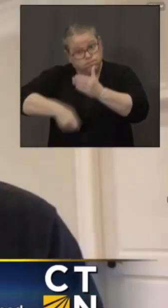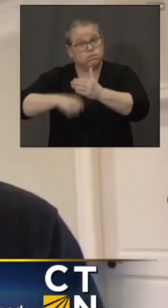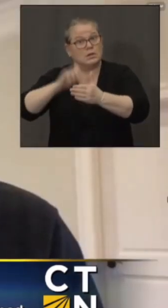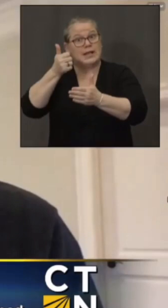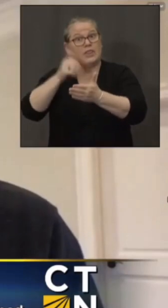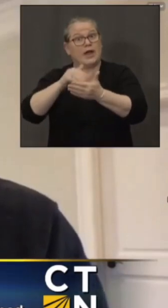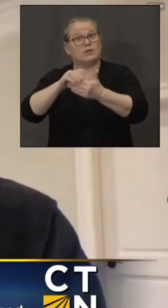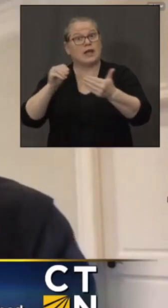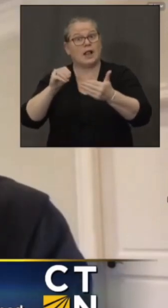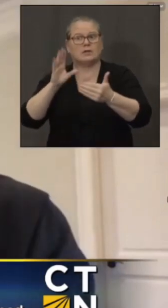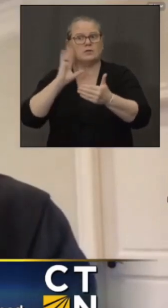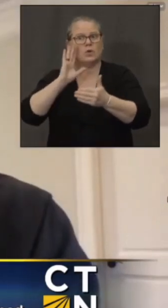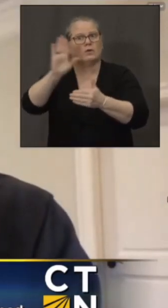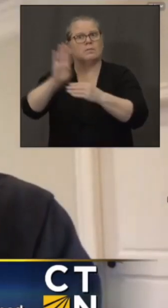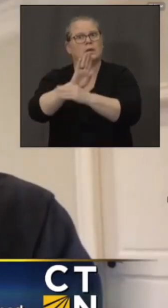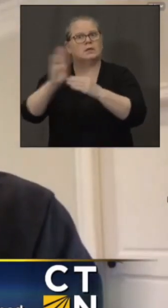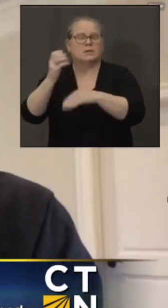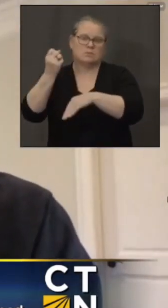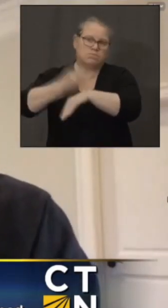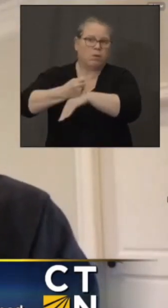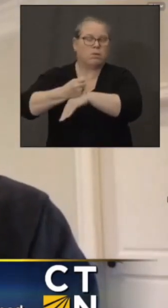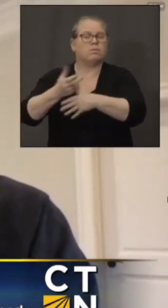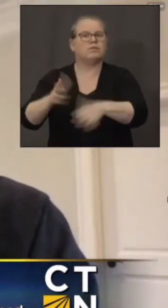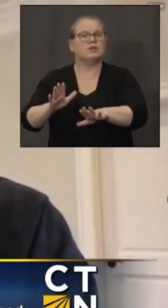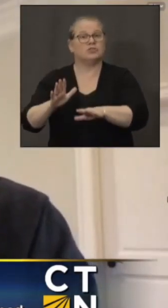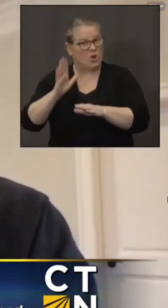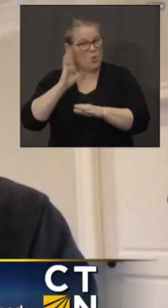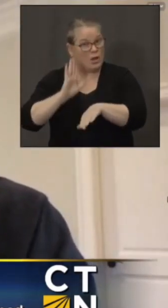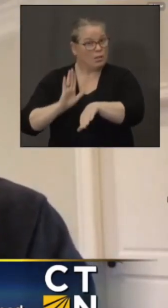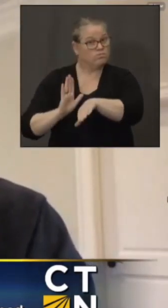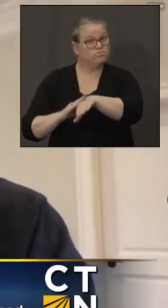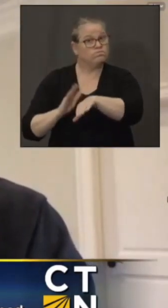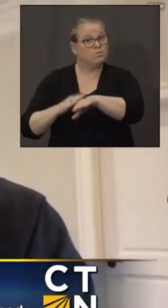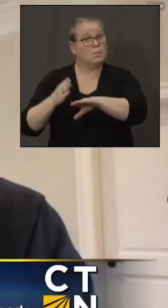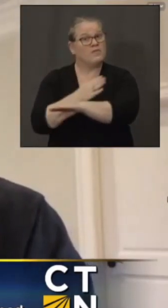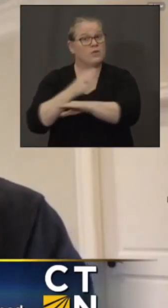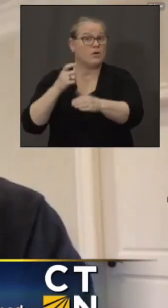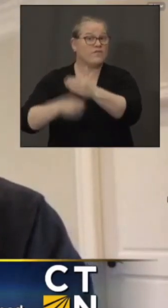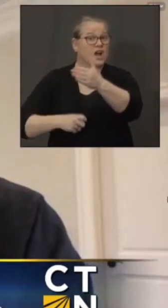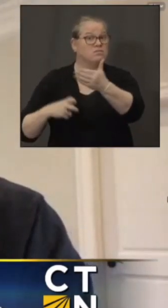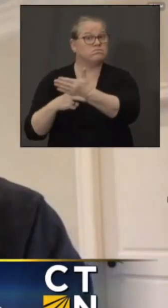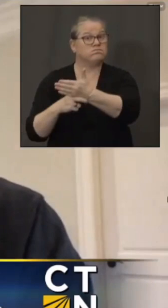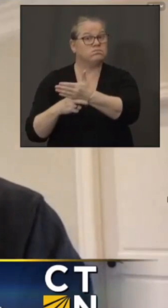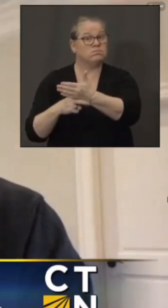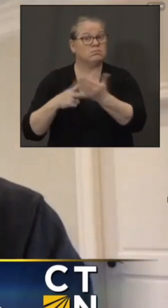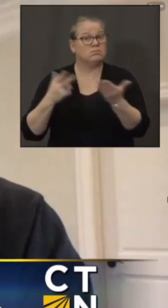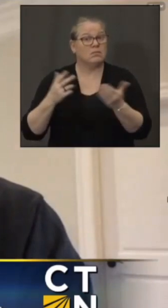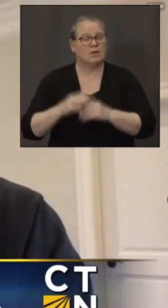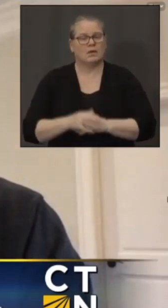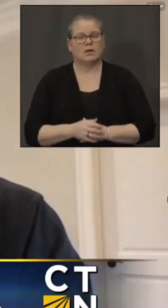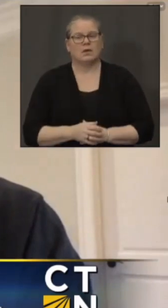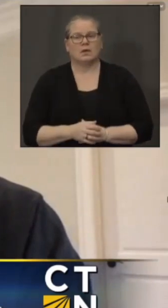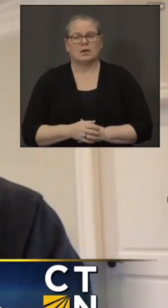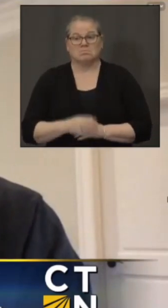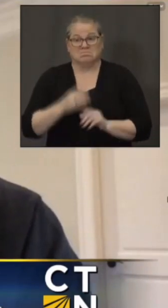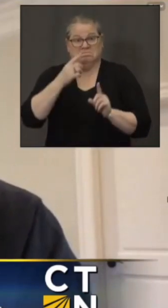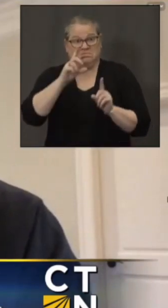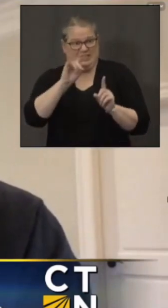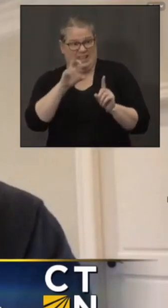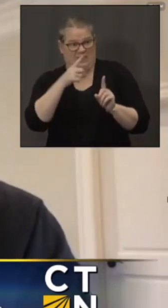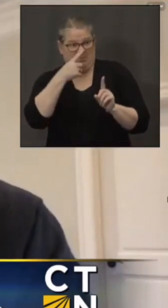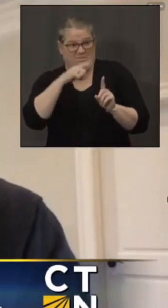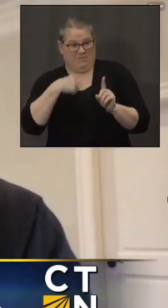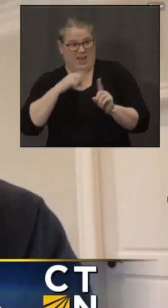Sure, Governor, you want me to jump in here? Sure. I think, we've been in a phase really for 7 months now or 6 months since reopening